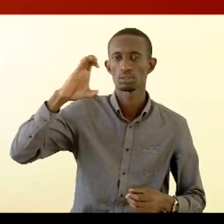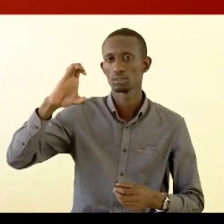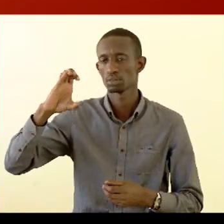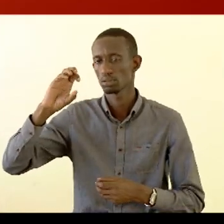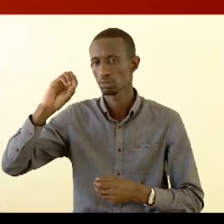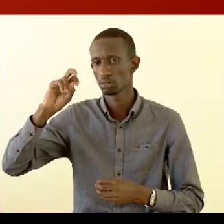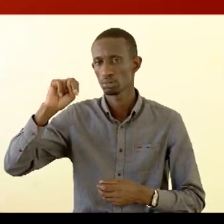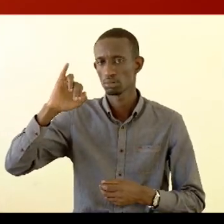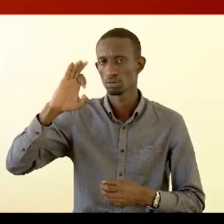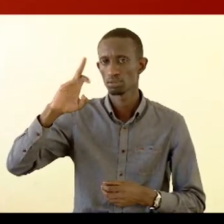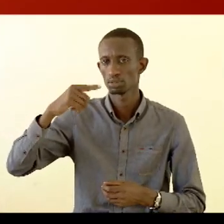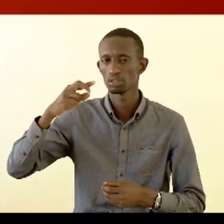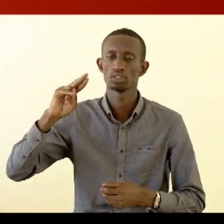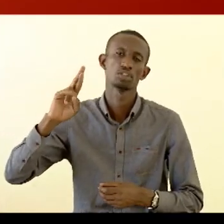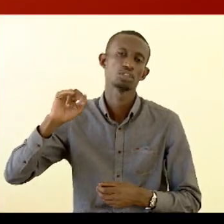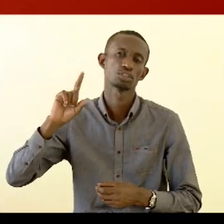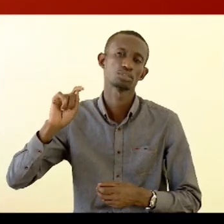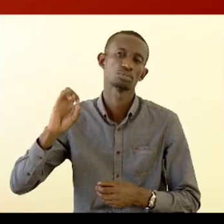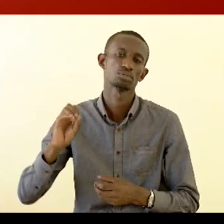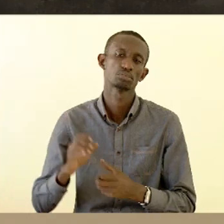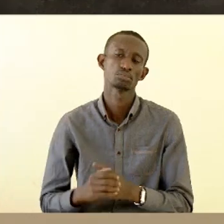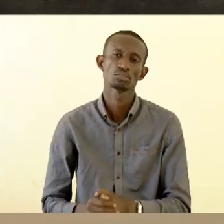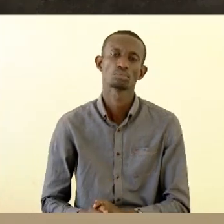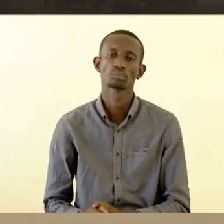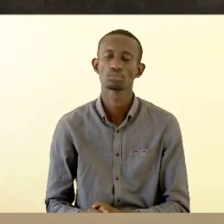How do we write the electronic configuration?